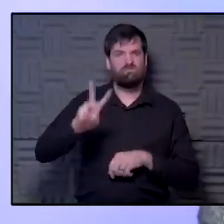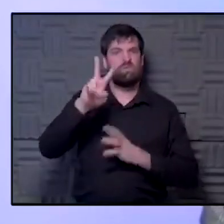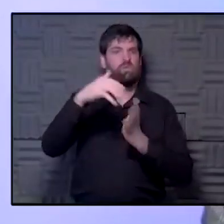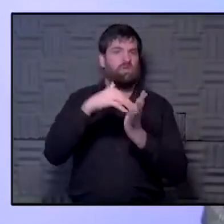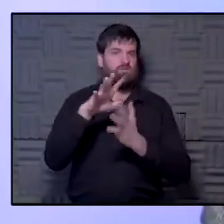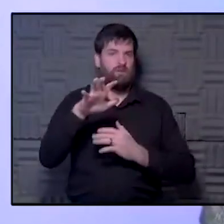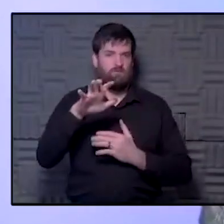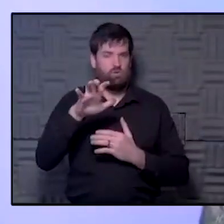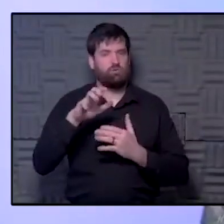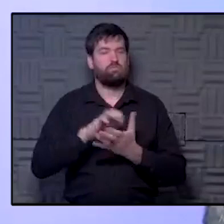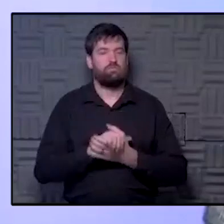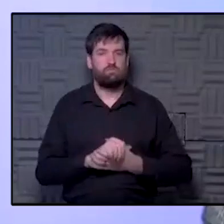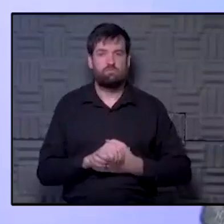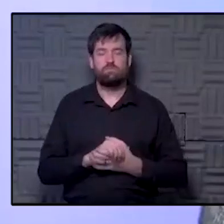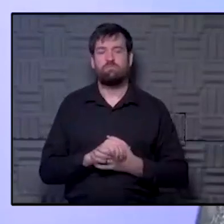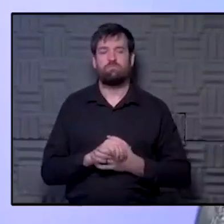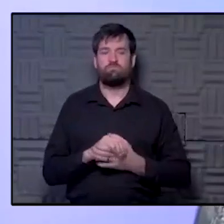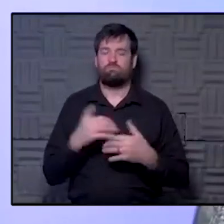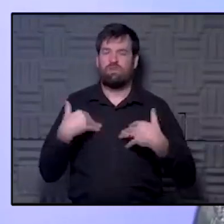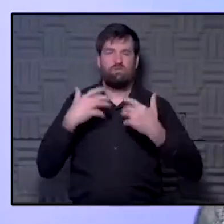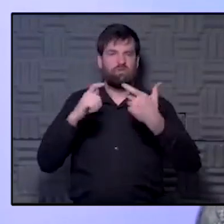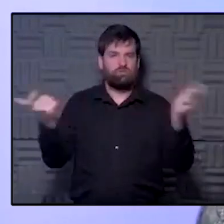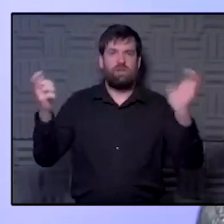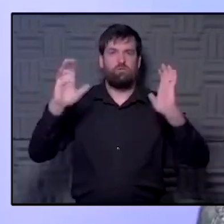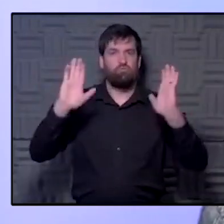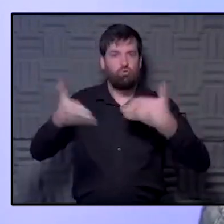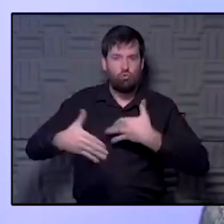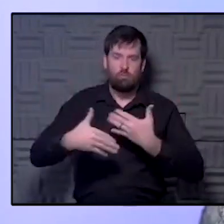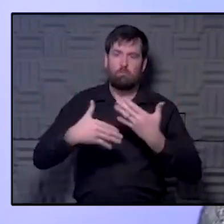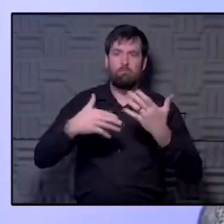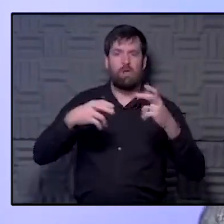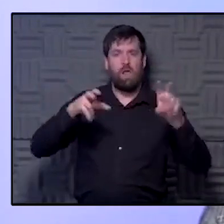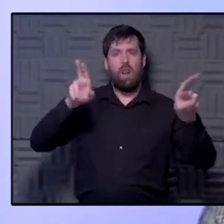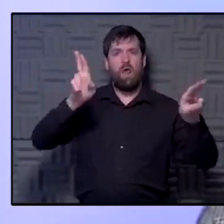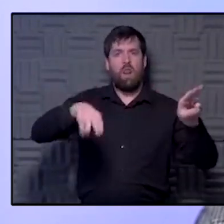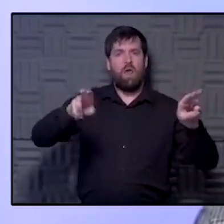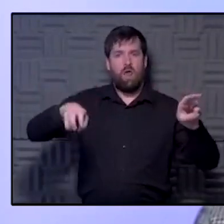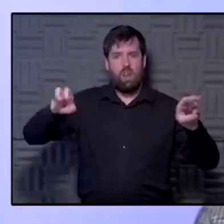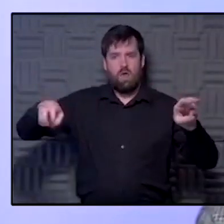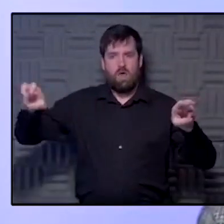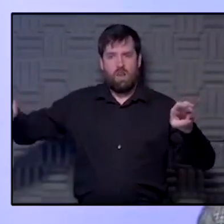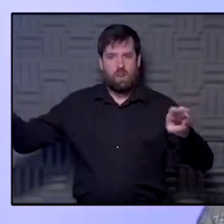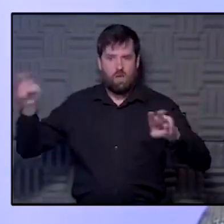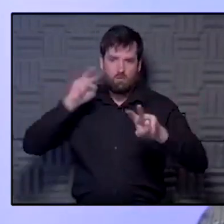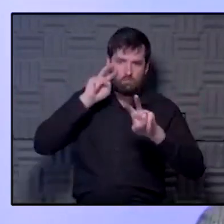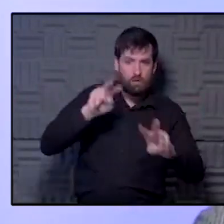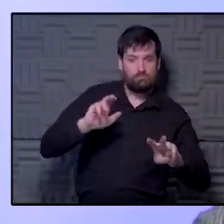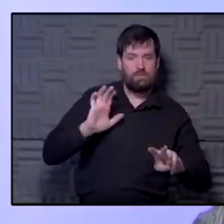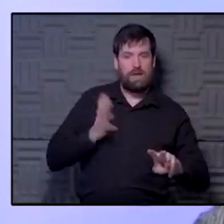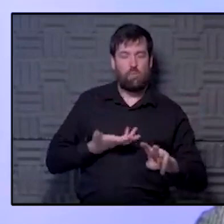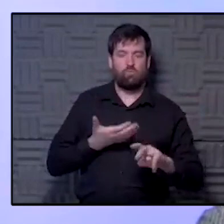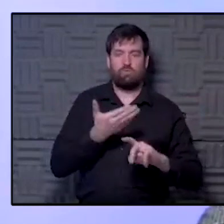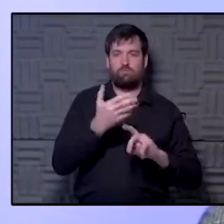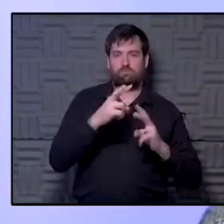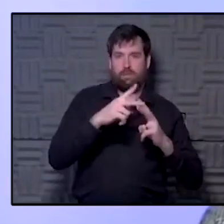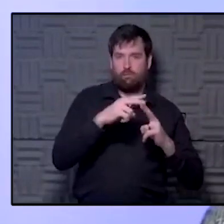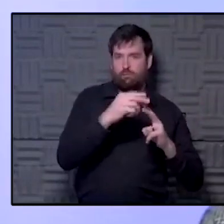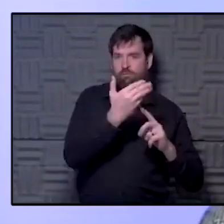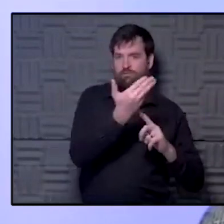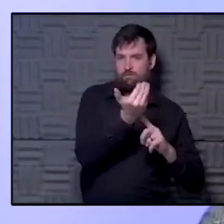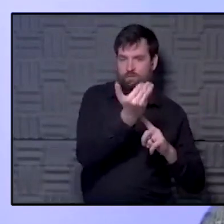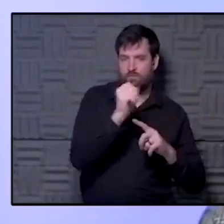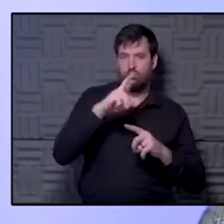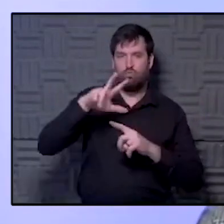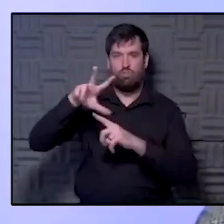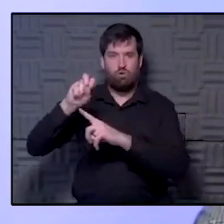now. We've got a whole giant room with all these spaced out chairs where we watch people for our protocol's either 15 or 30 minutes. If